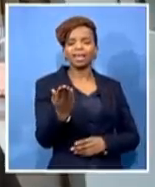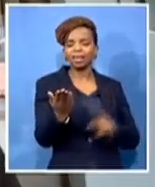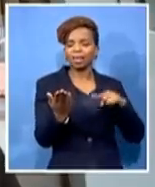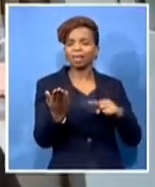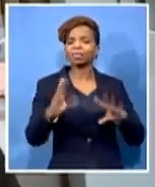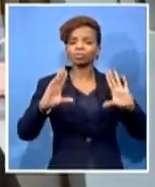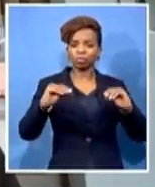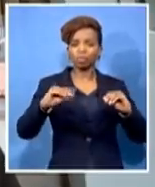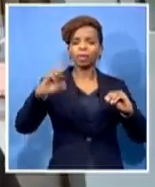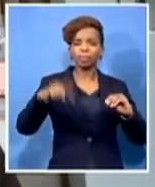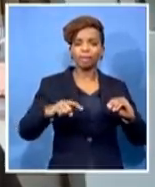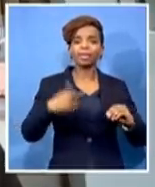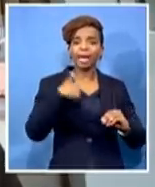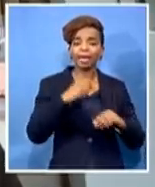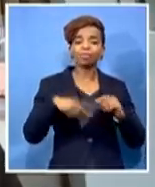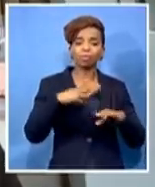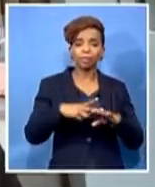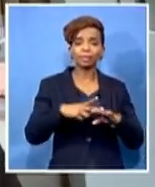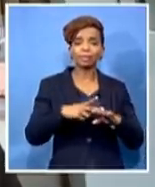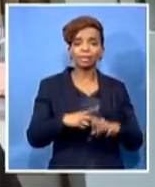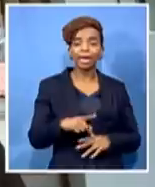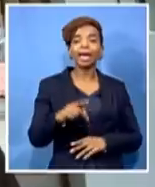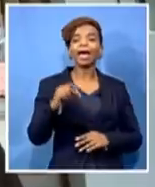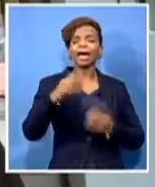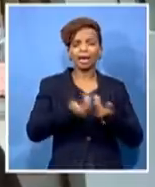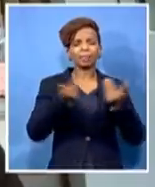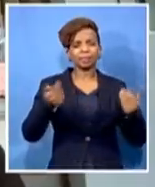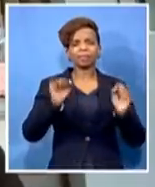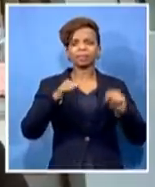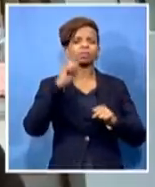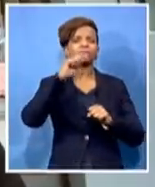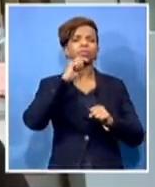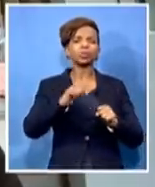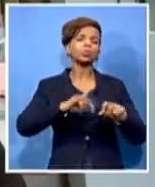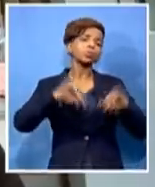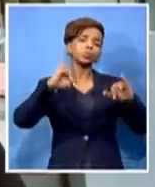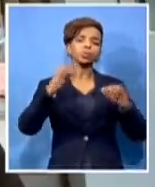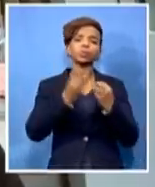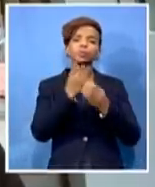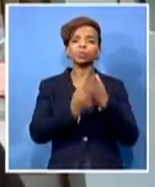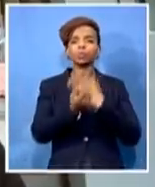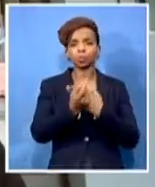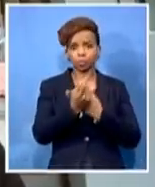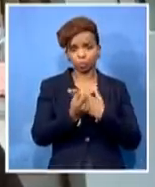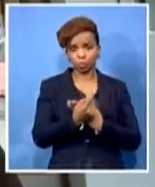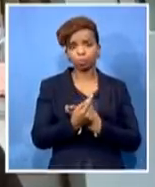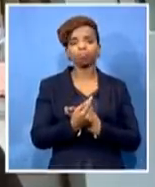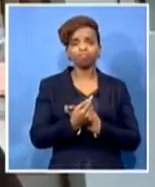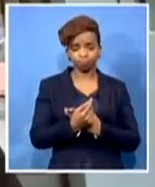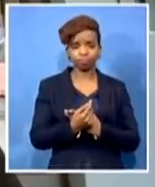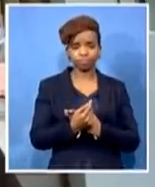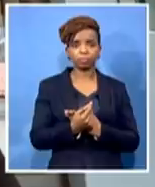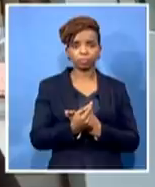an odious, abominable, right, and despicable ideology. But there were